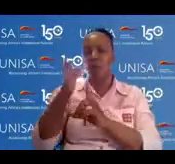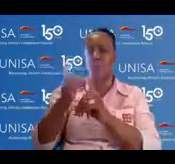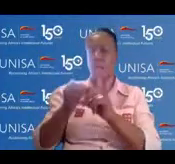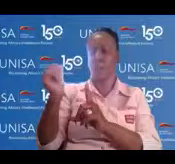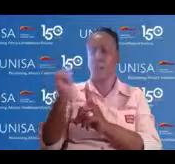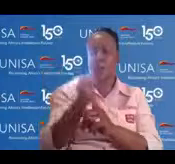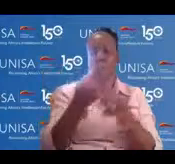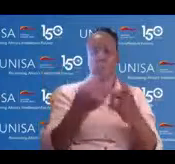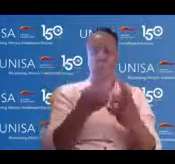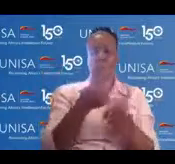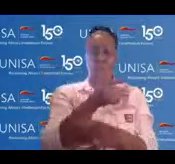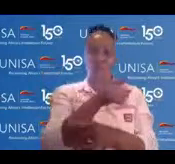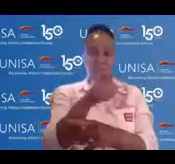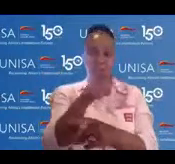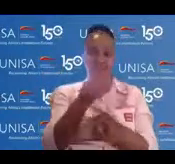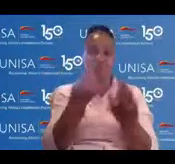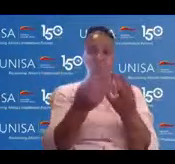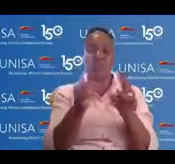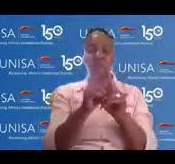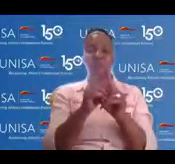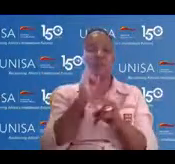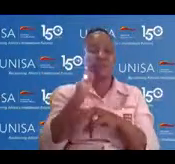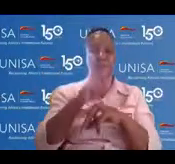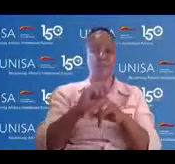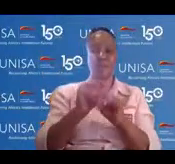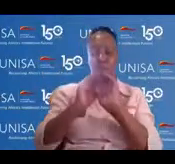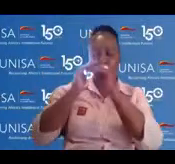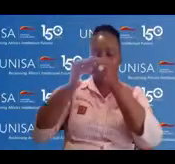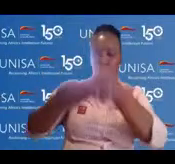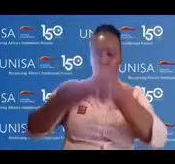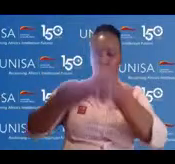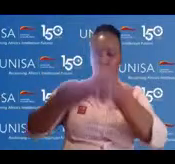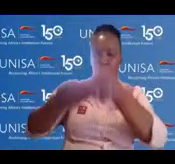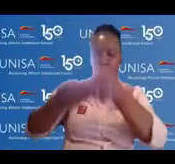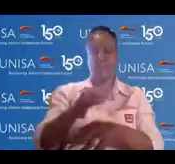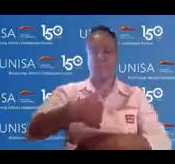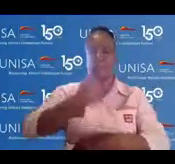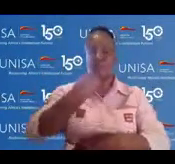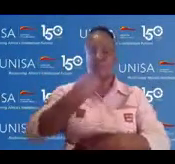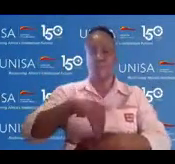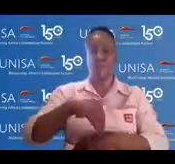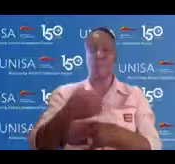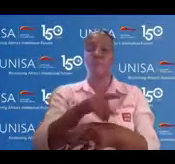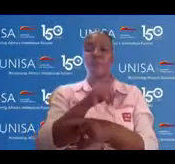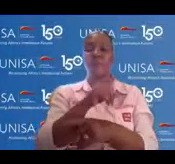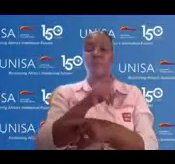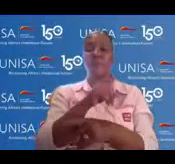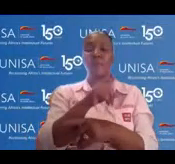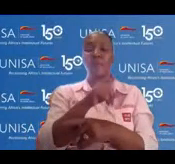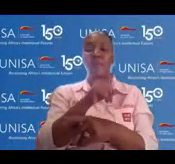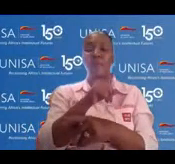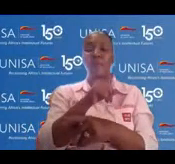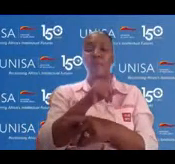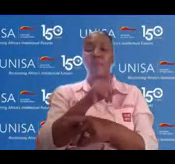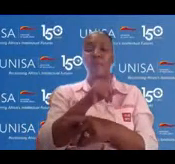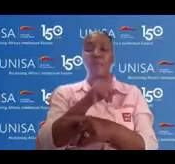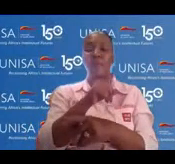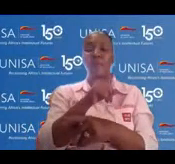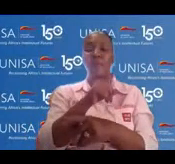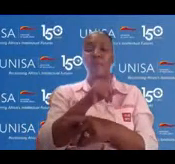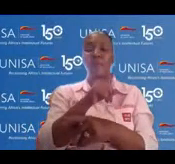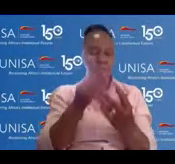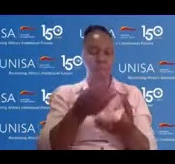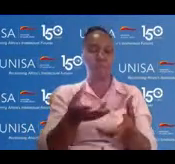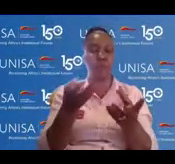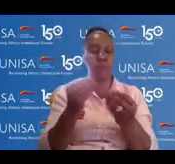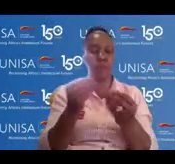to protect that integrity. In very serious cases, you can get a criminal record. And that's often where